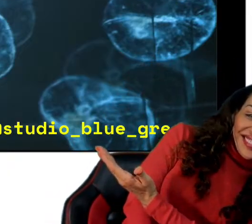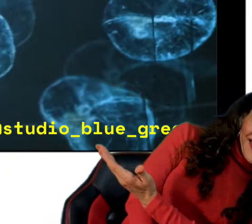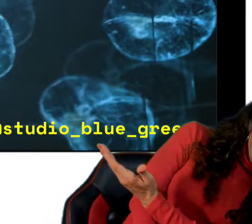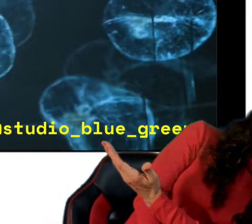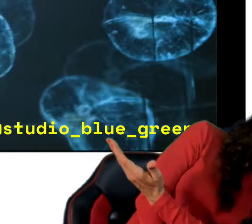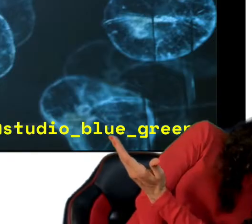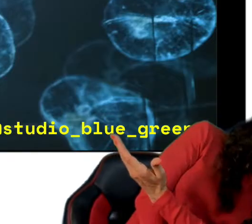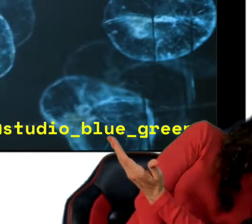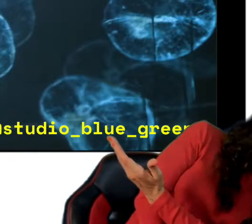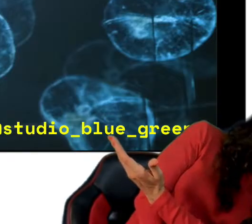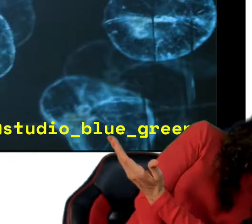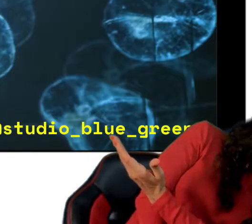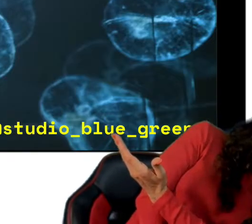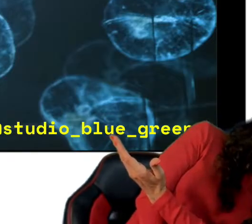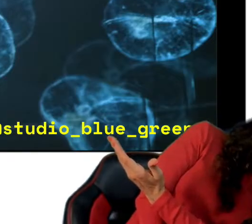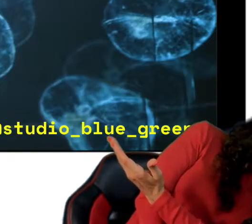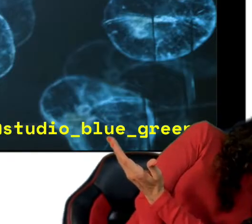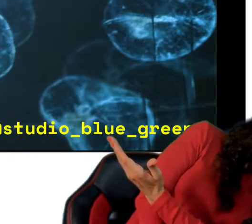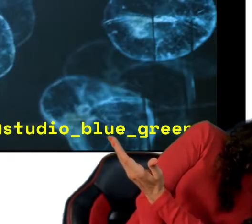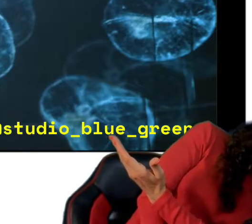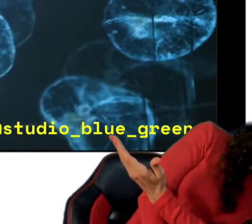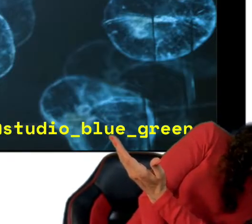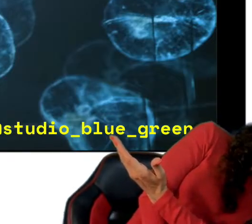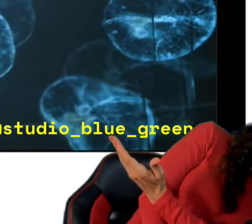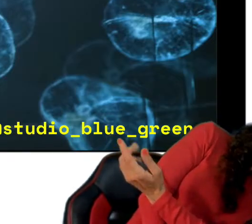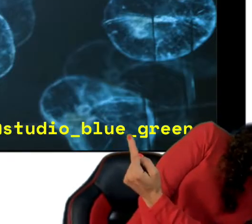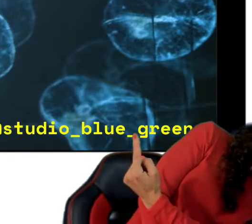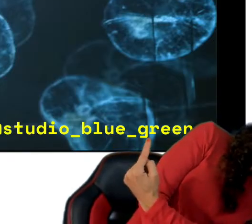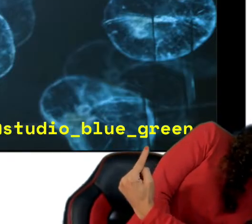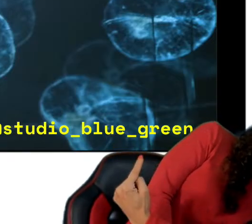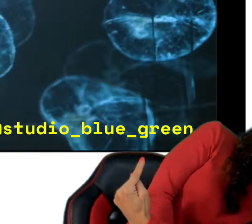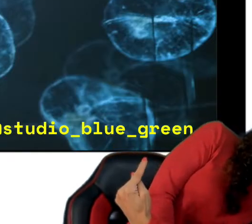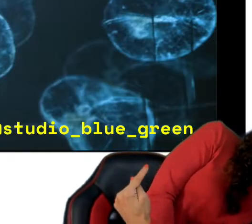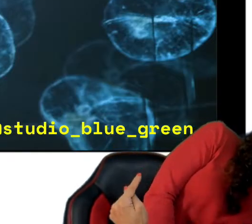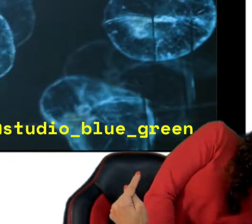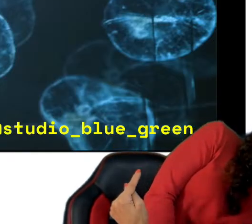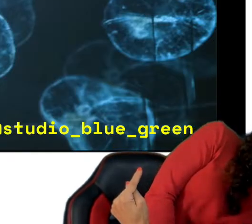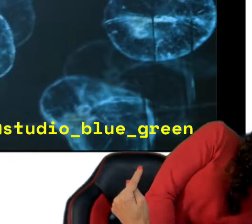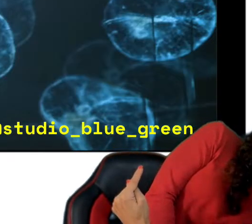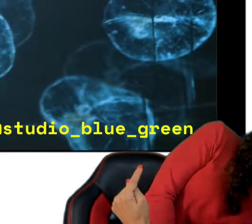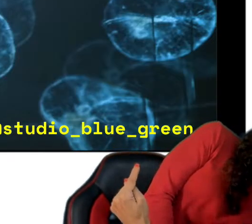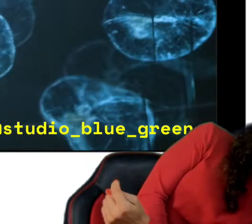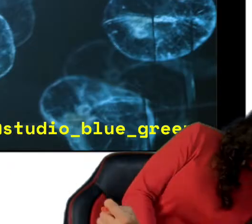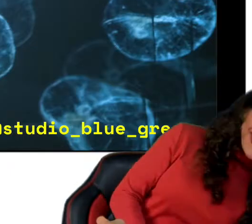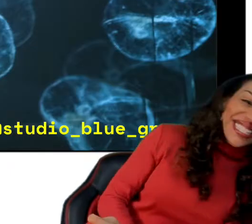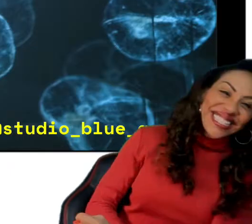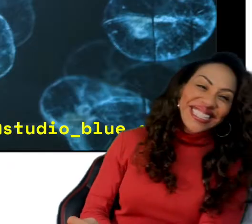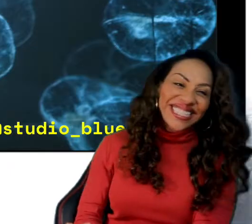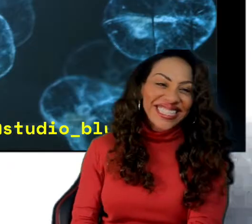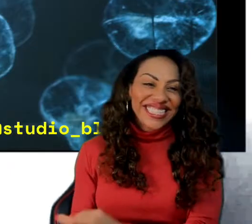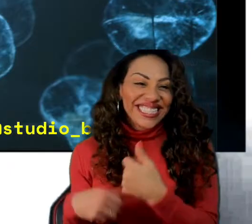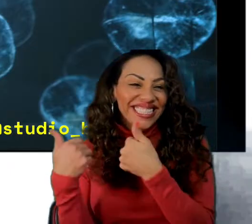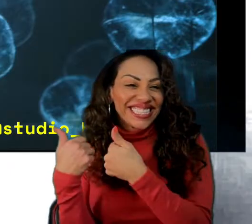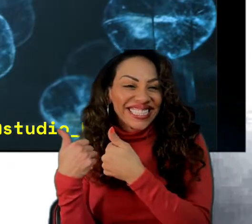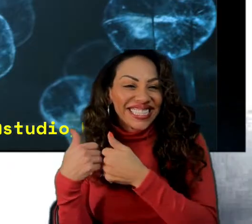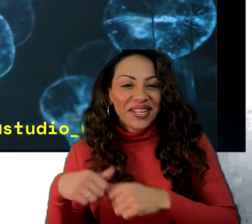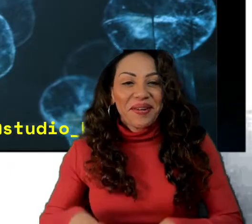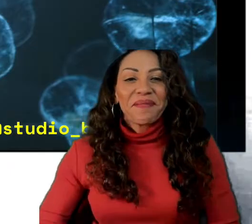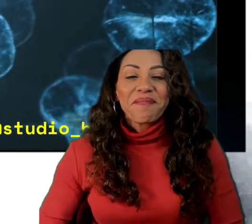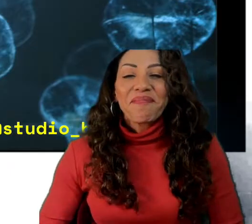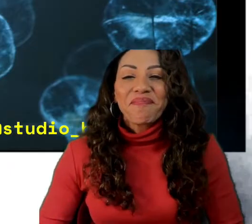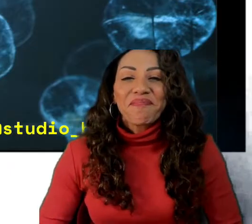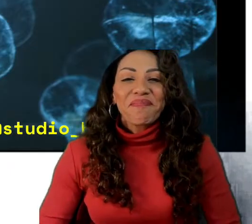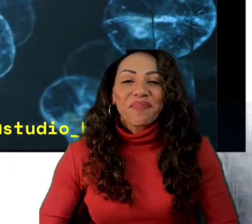@studio_blue_green. And it's got my But it's under the video online